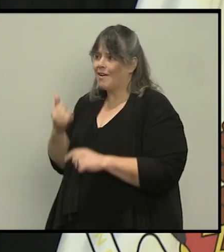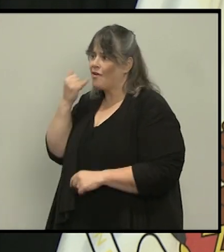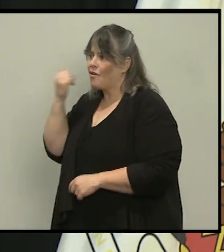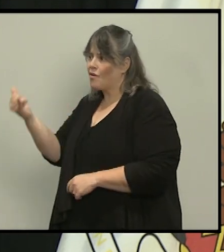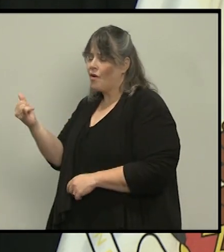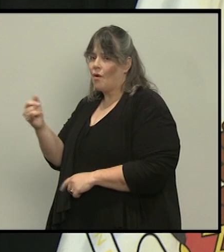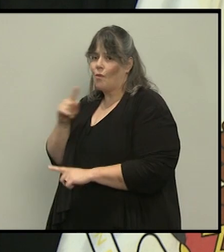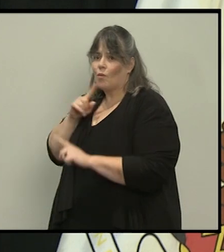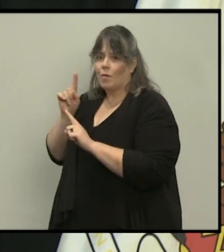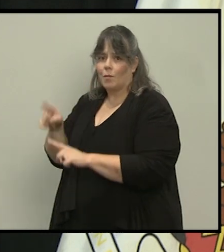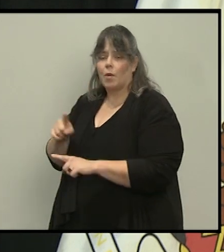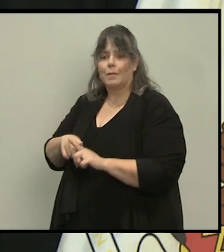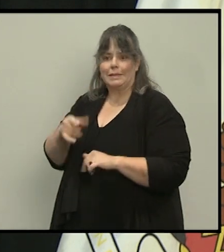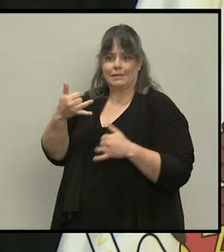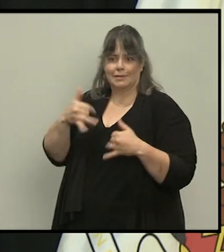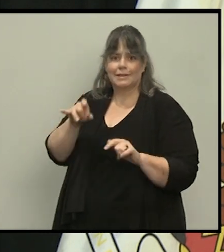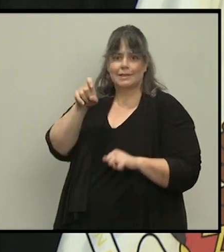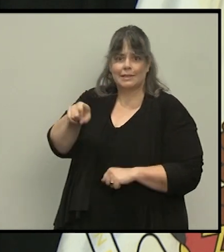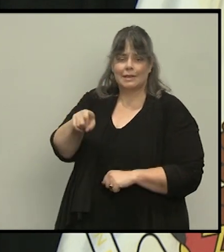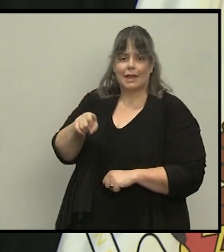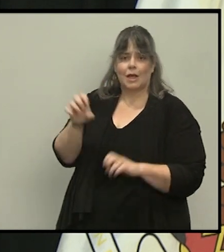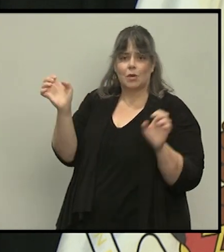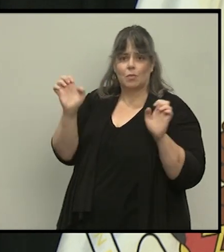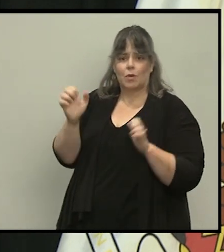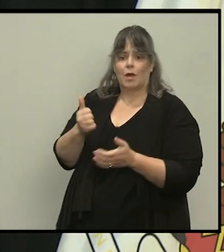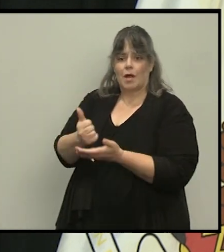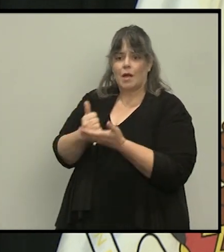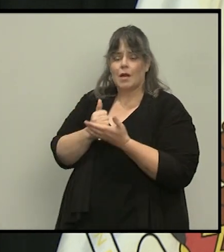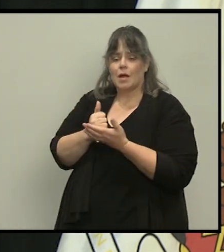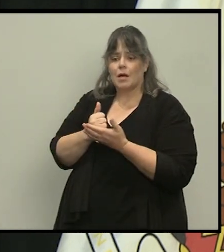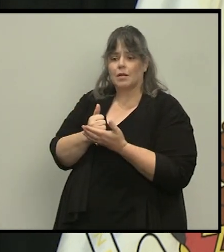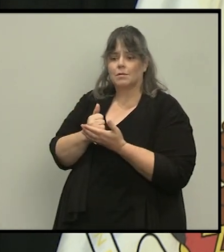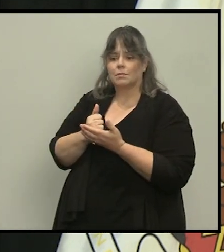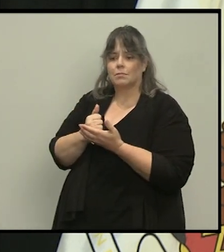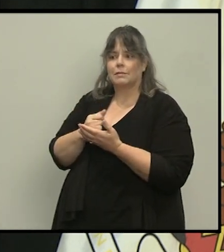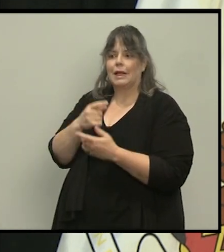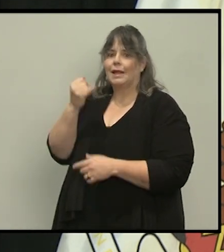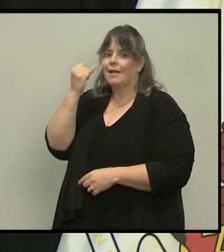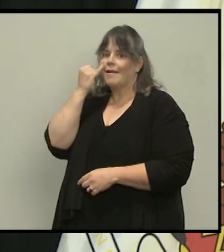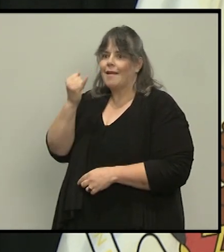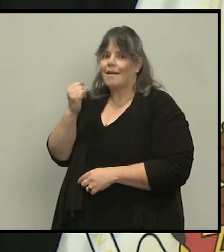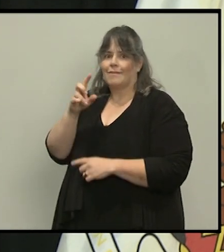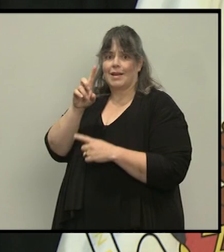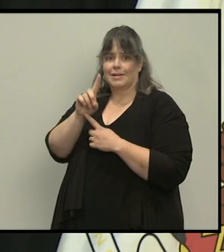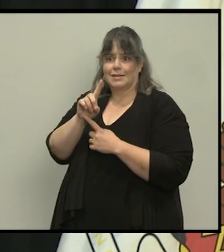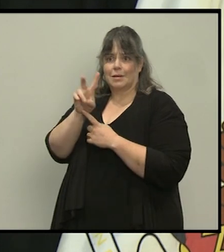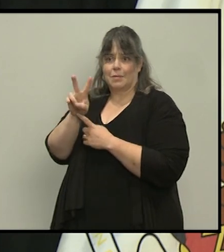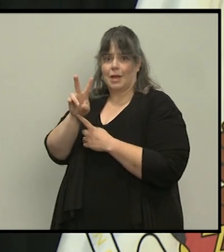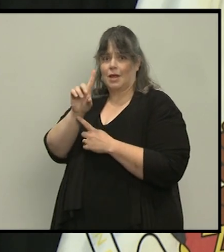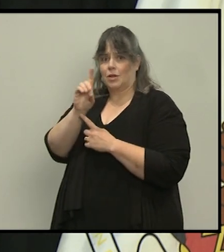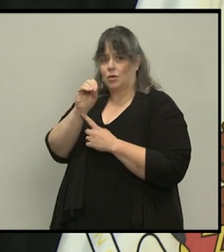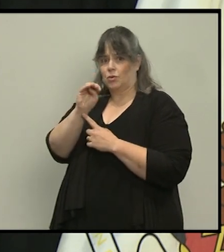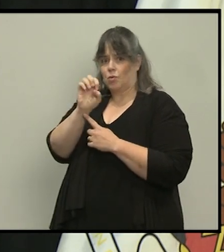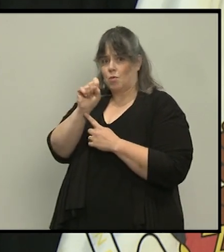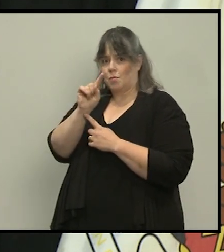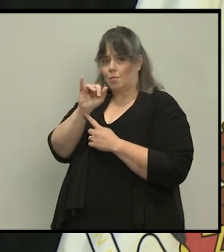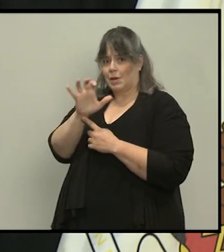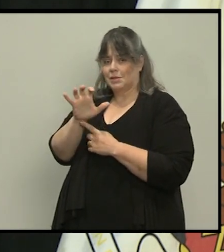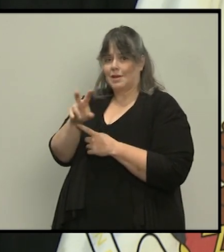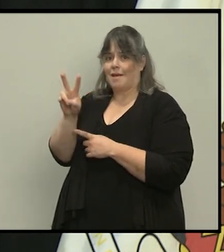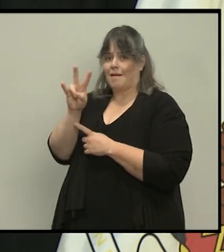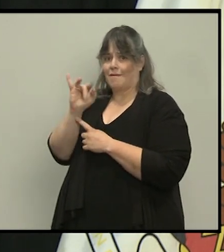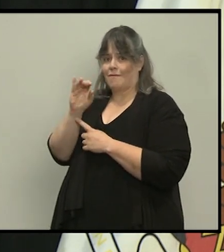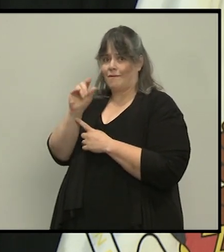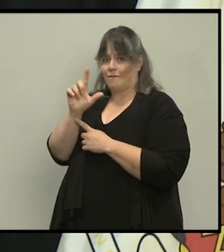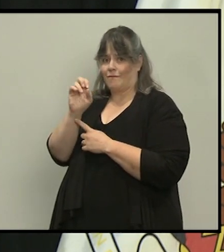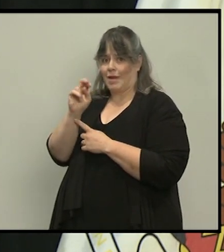report crime, but you need emergency help. And particularly if it's a domestic violence situation, we really want to emphasize